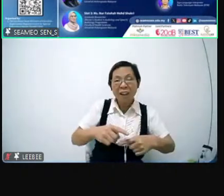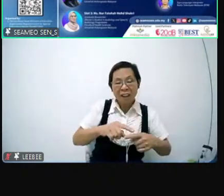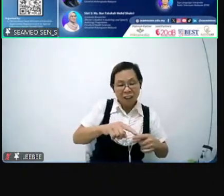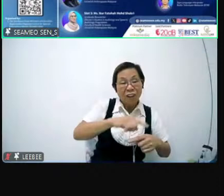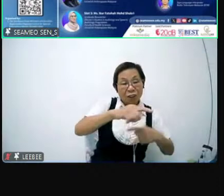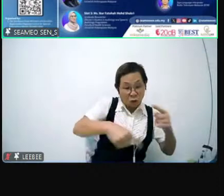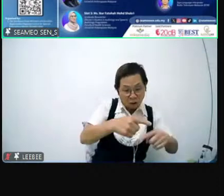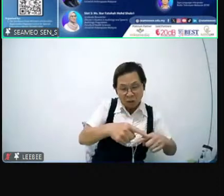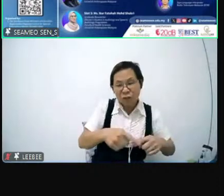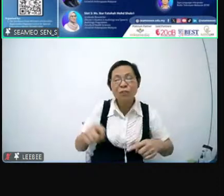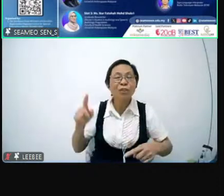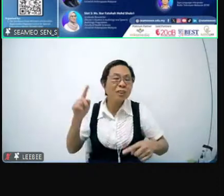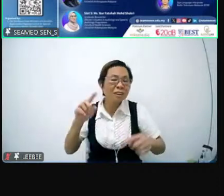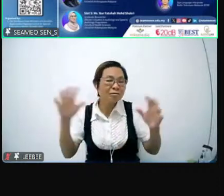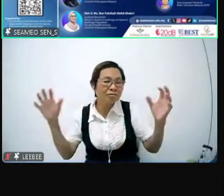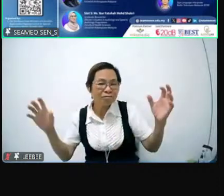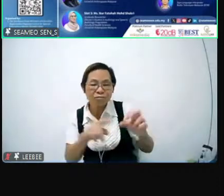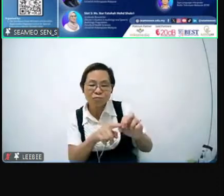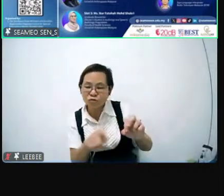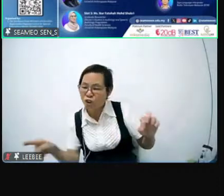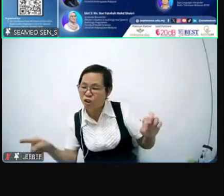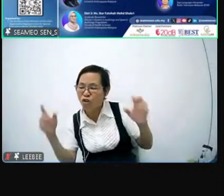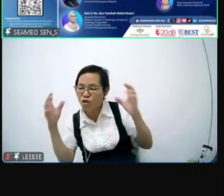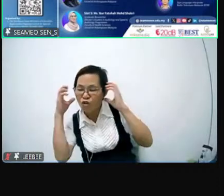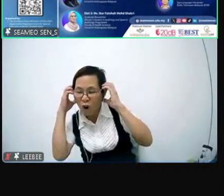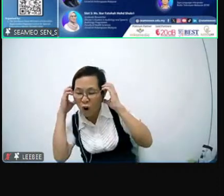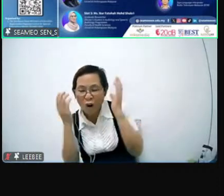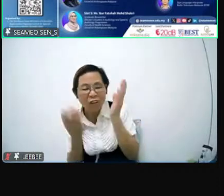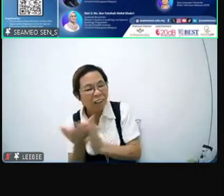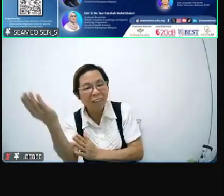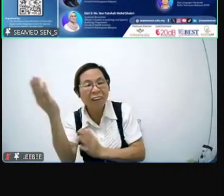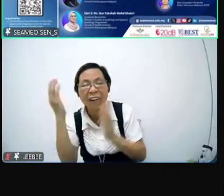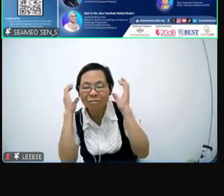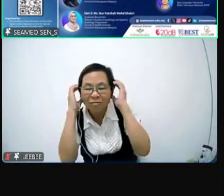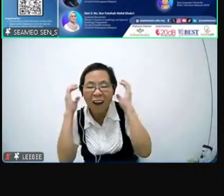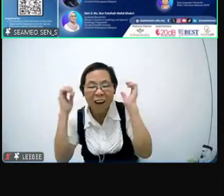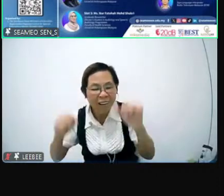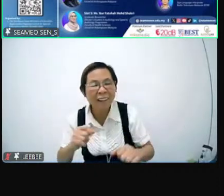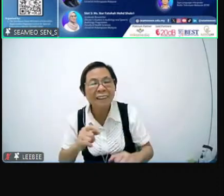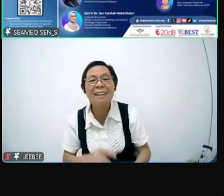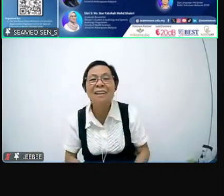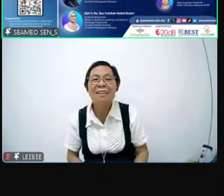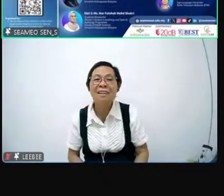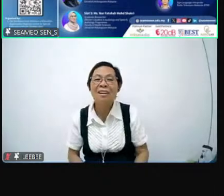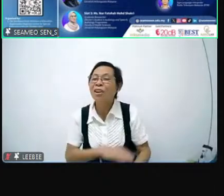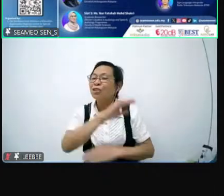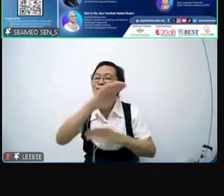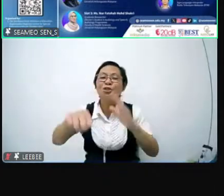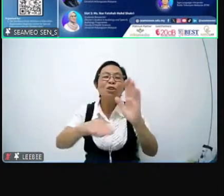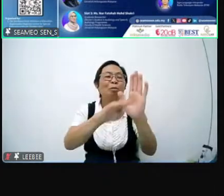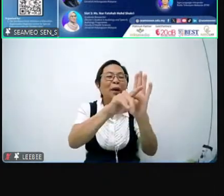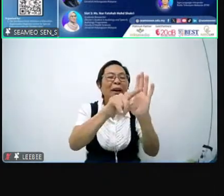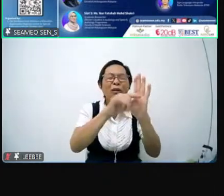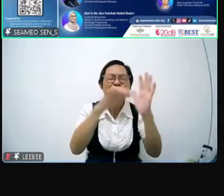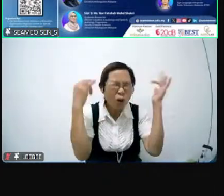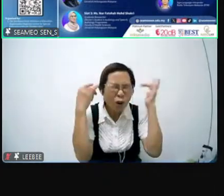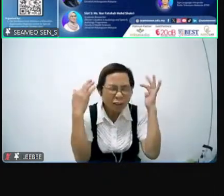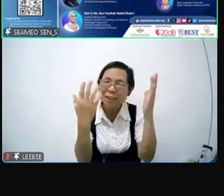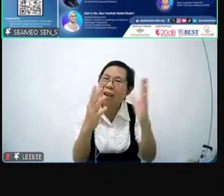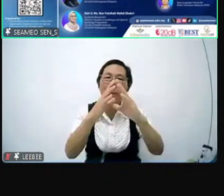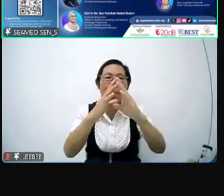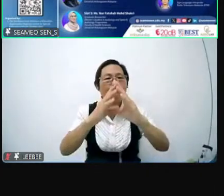the students directly. So bypass all the background noise.